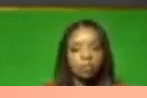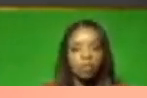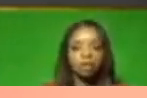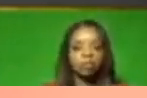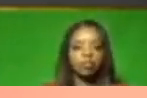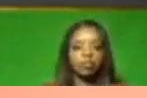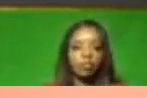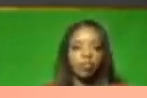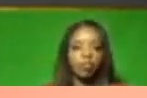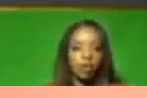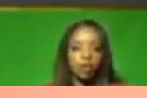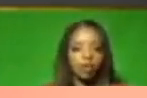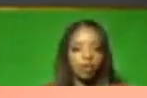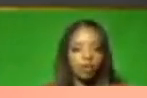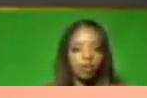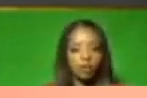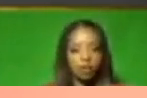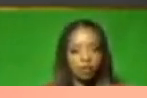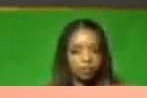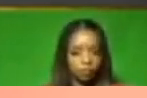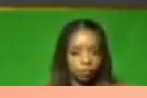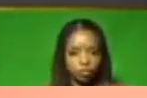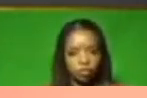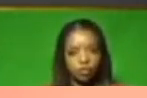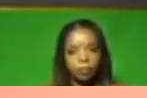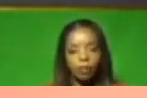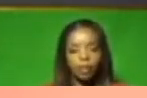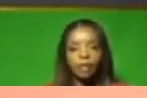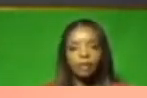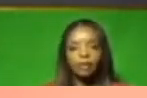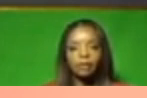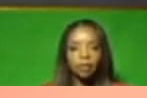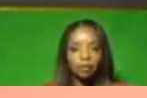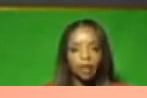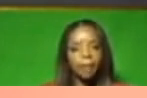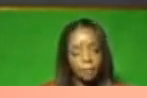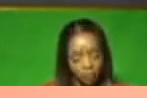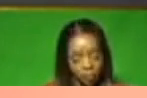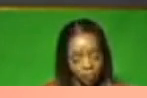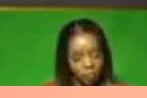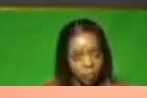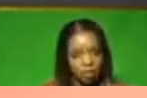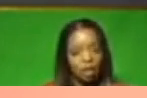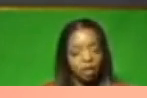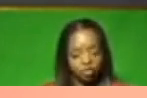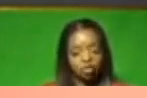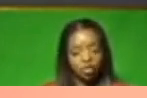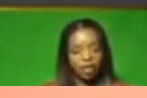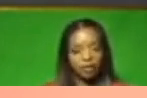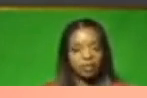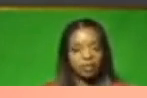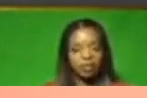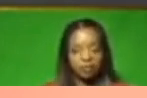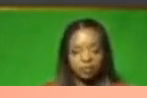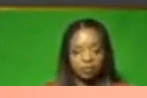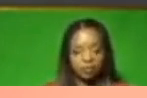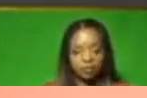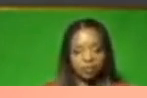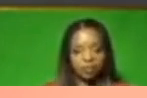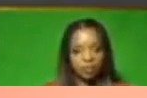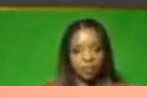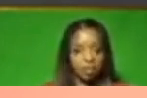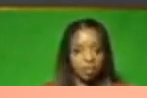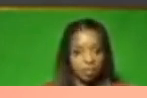At the same time, we need to appreciate the changes that have taken place in